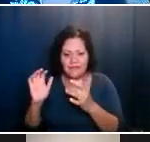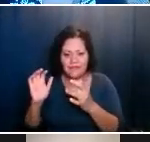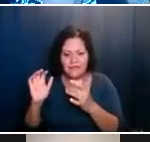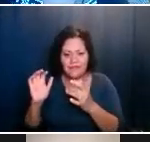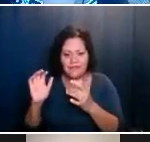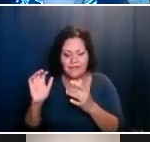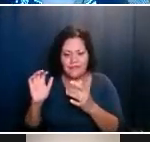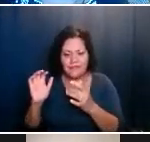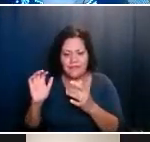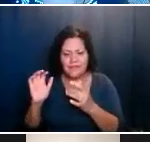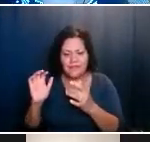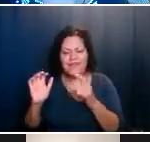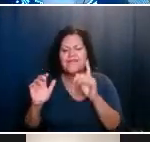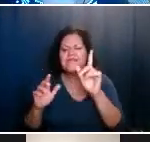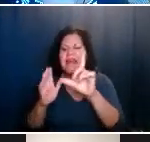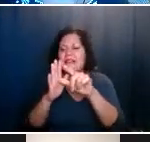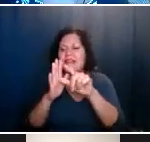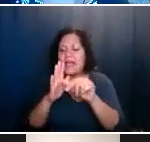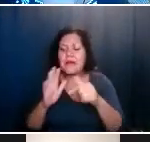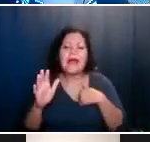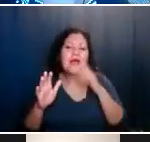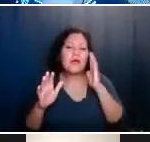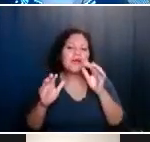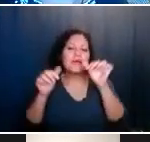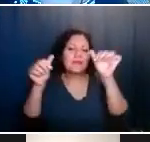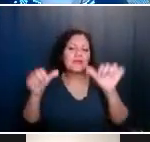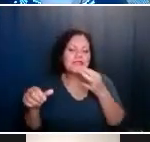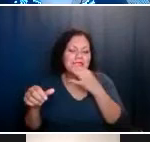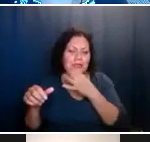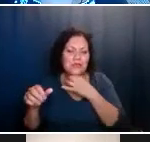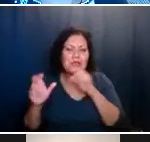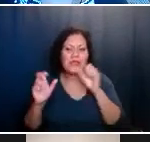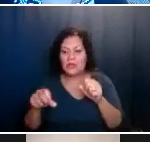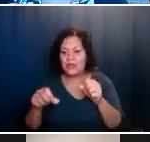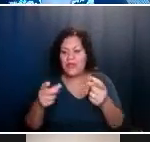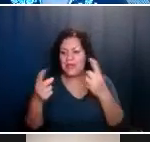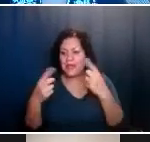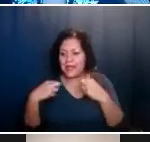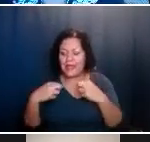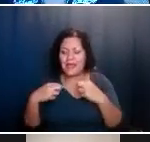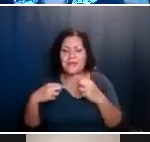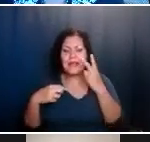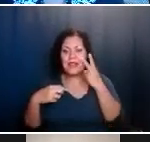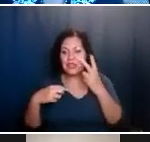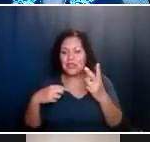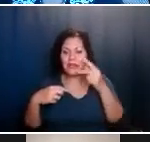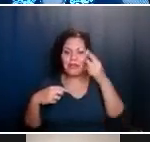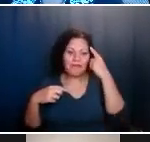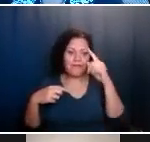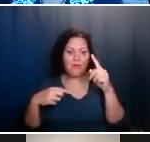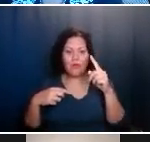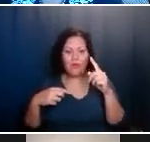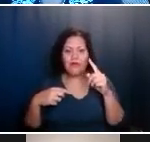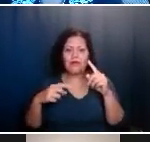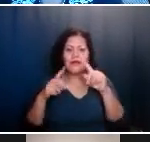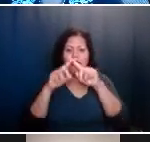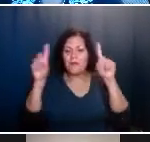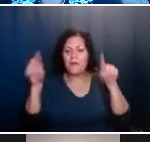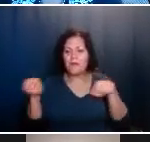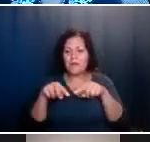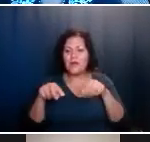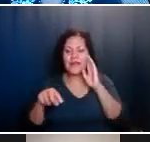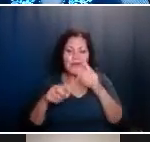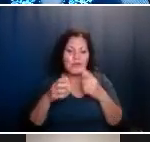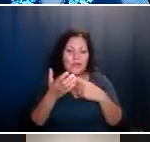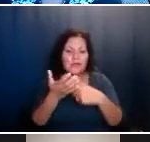In a little while. I'll be posting those up soon. So you can come over here and look for a board that's going to talk about